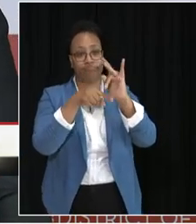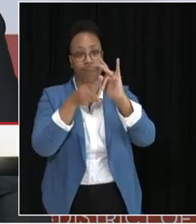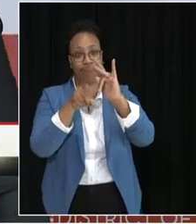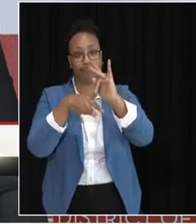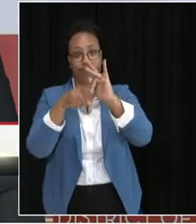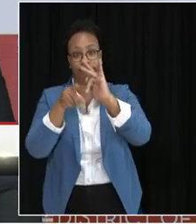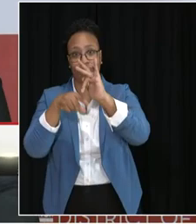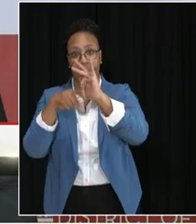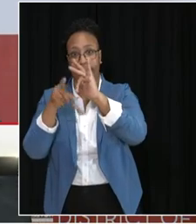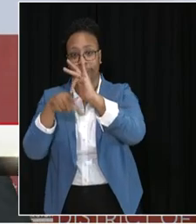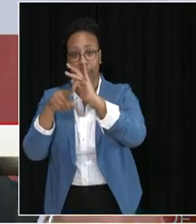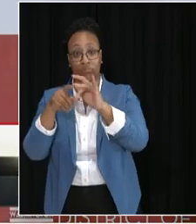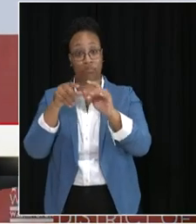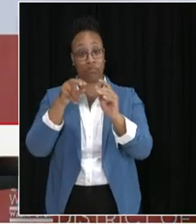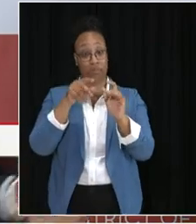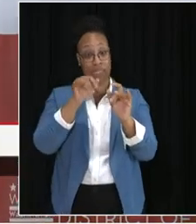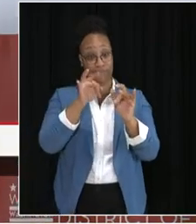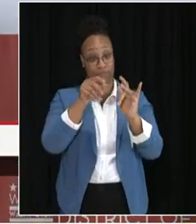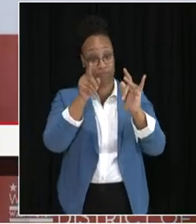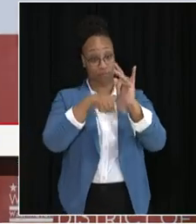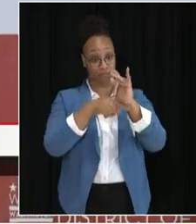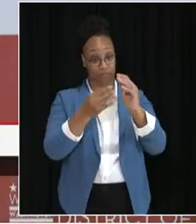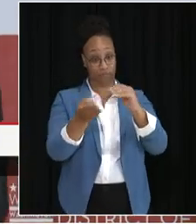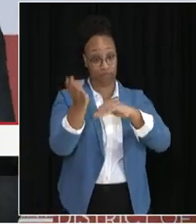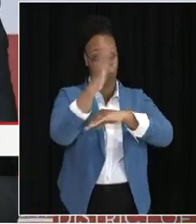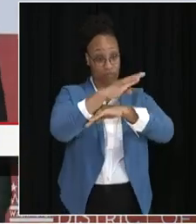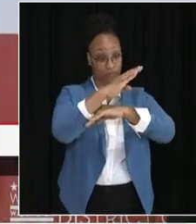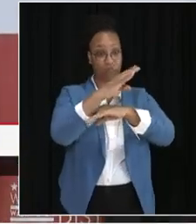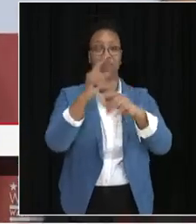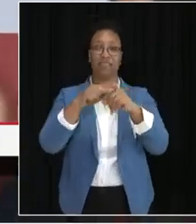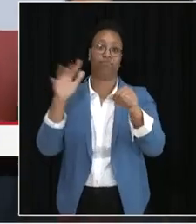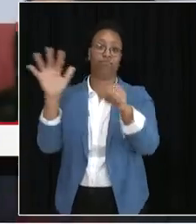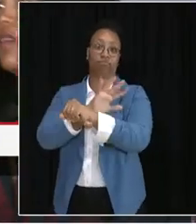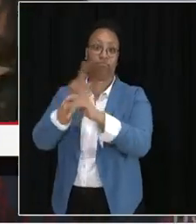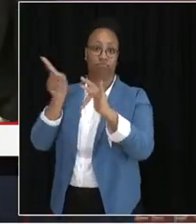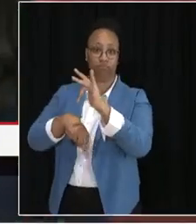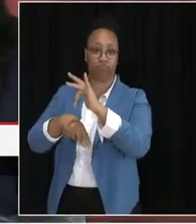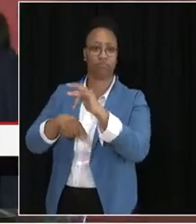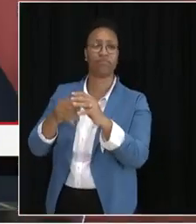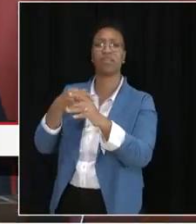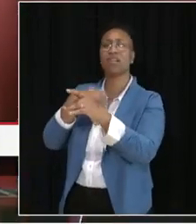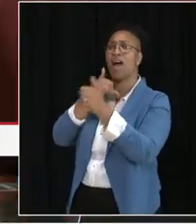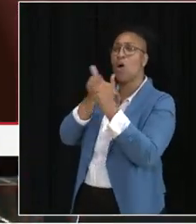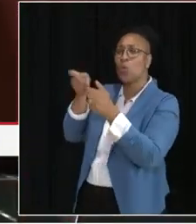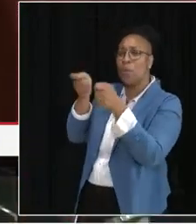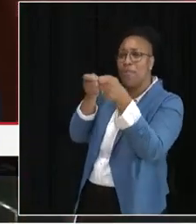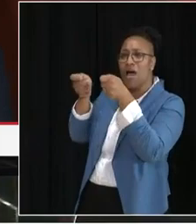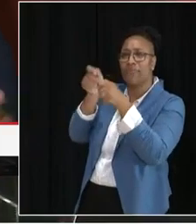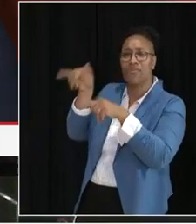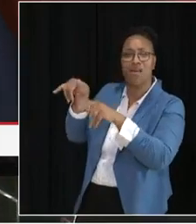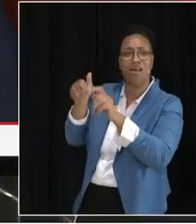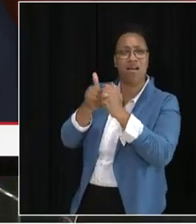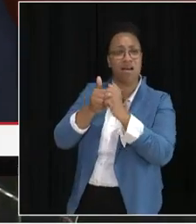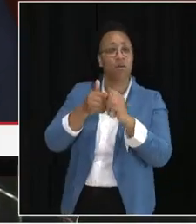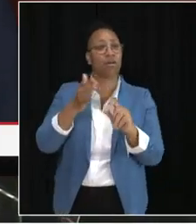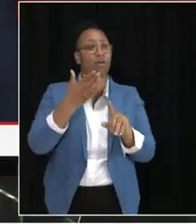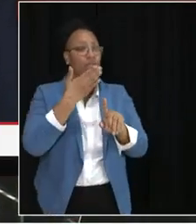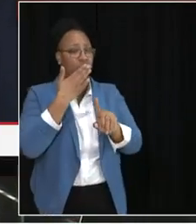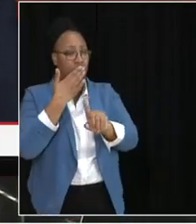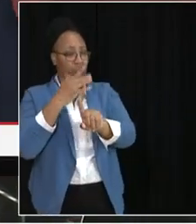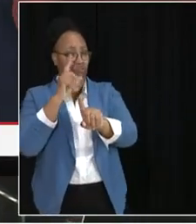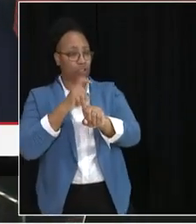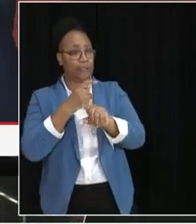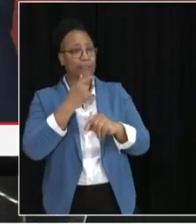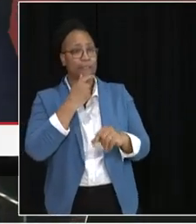How has it been modified? You want to speak to it? Sure. All right, thank you for the question. So in previous school years,